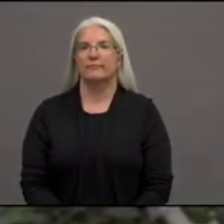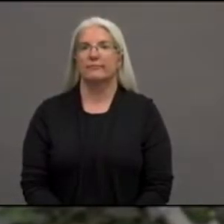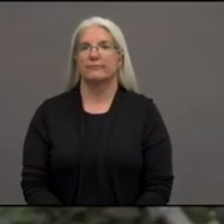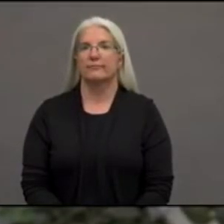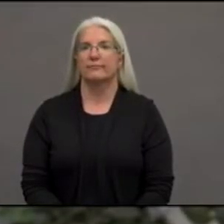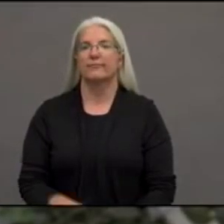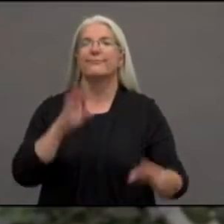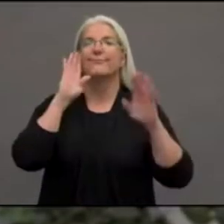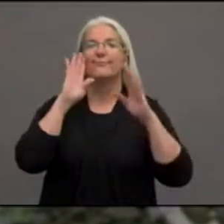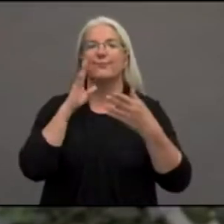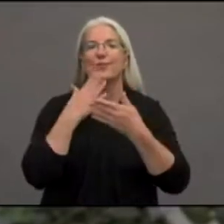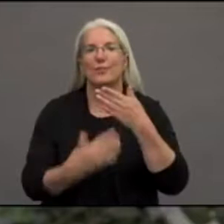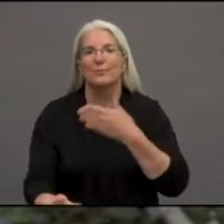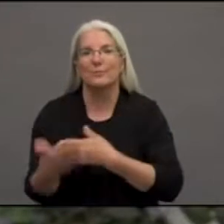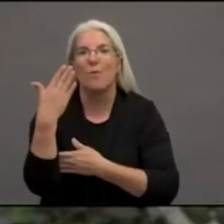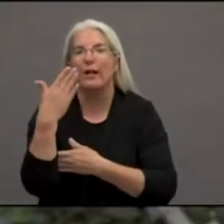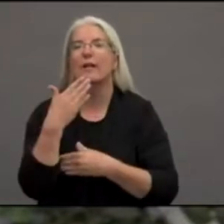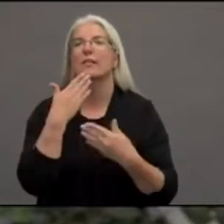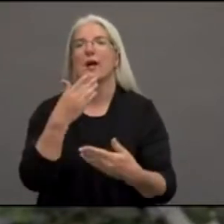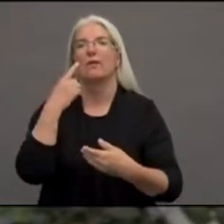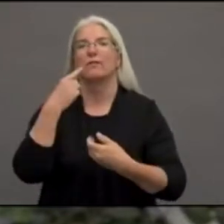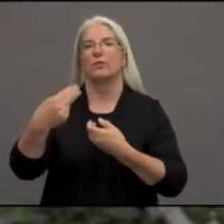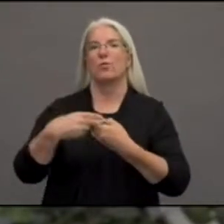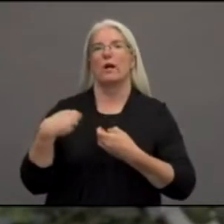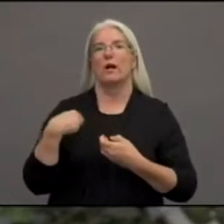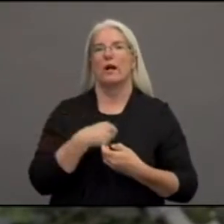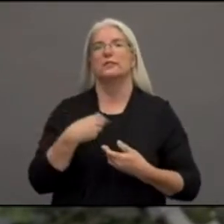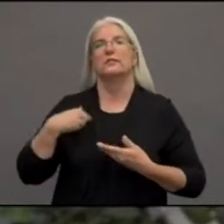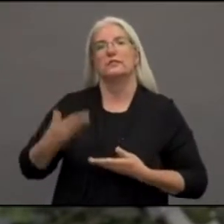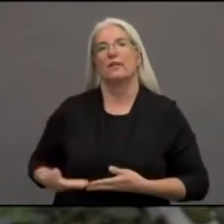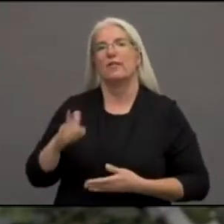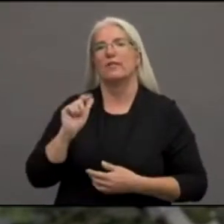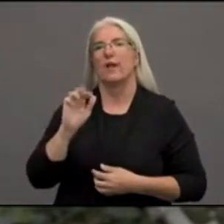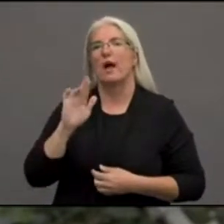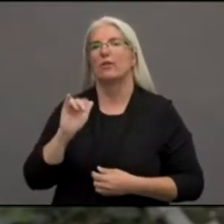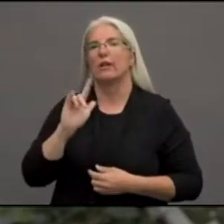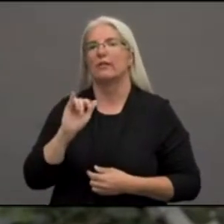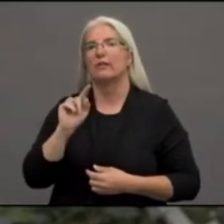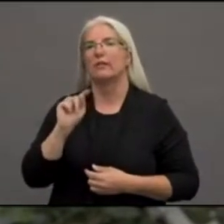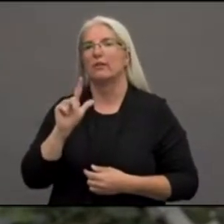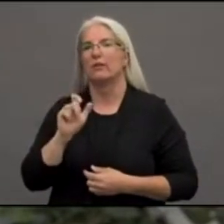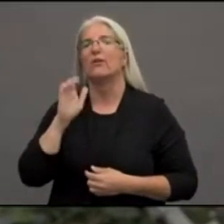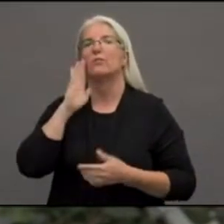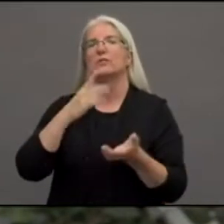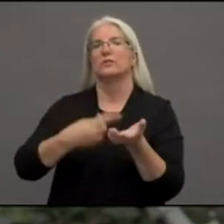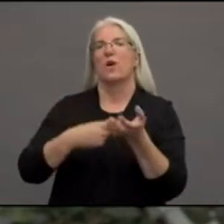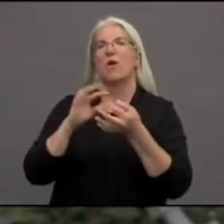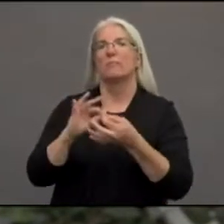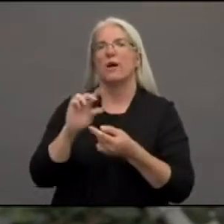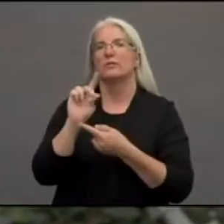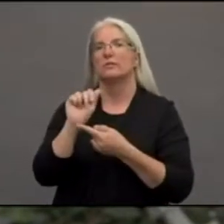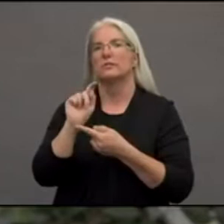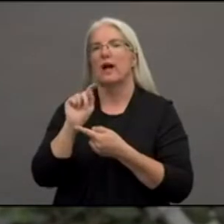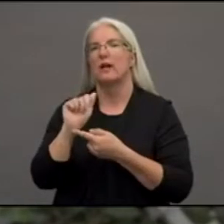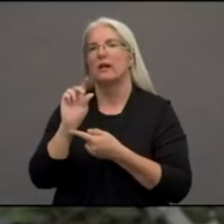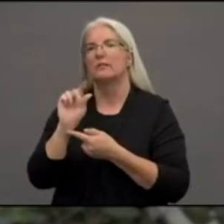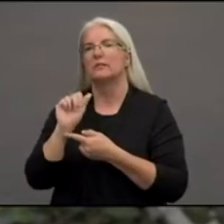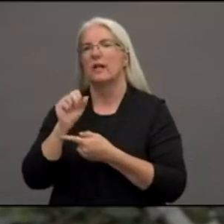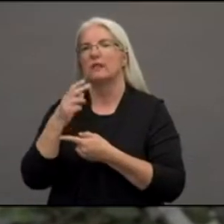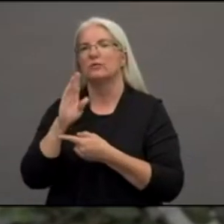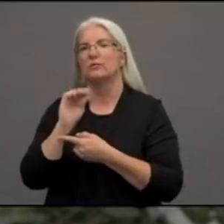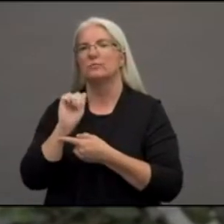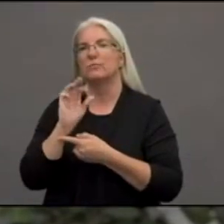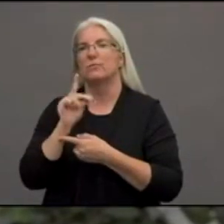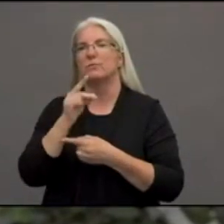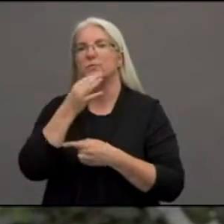Hi everybody, thank you for joining us. I'm Larry Little. We will go over the data dashboard in just a moment, but first, last Friday, Dr. Sara Cody issued